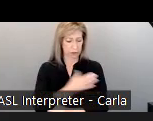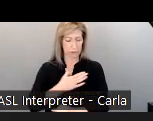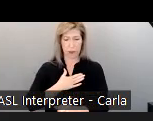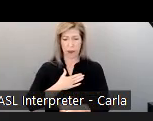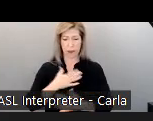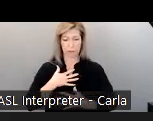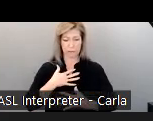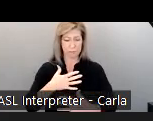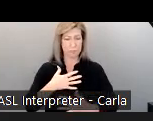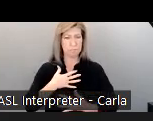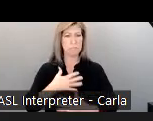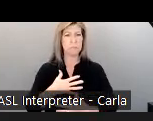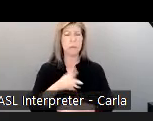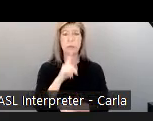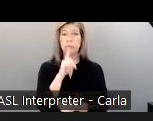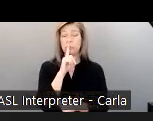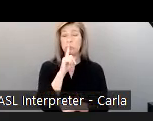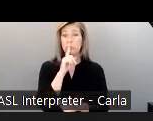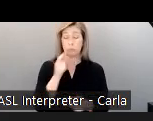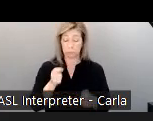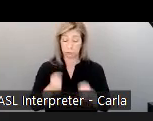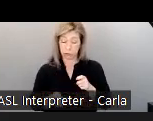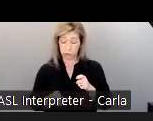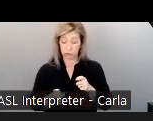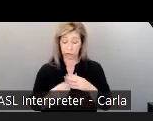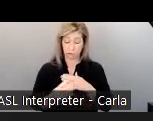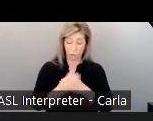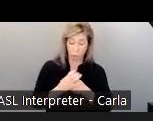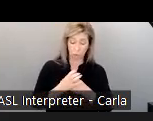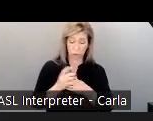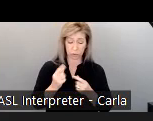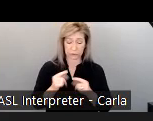Not trying to change anything, just notice it.